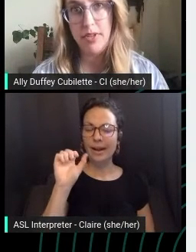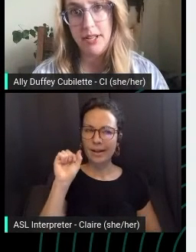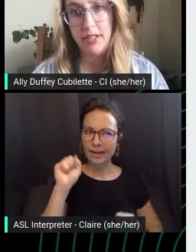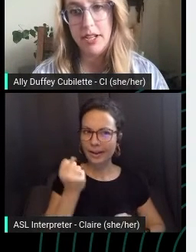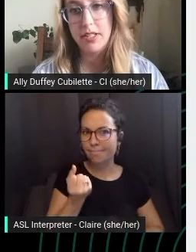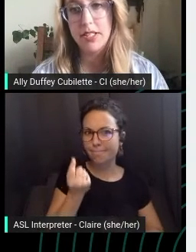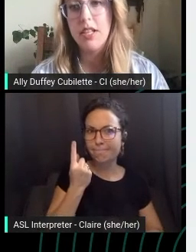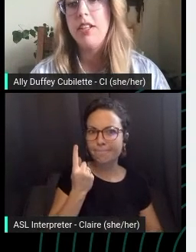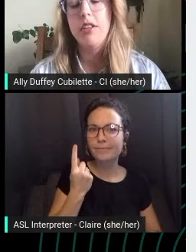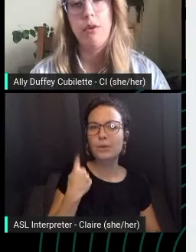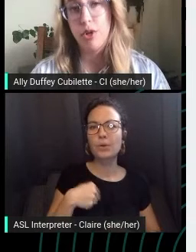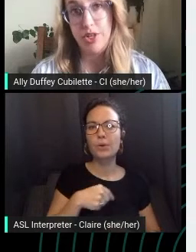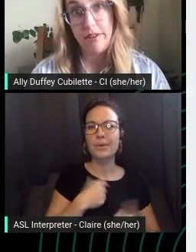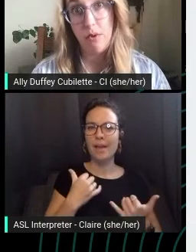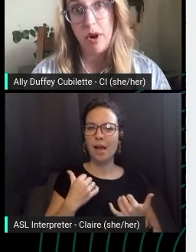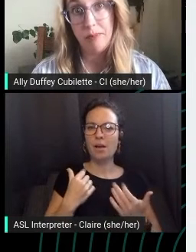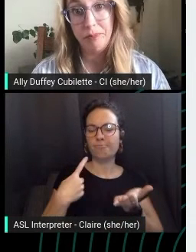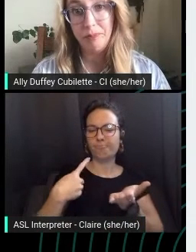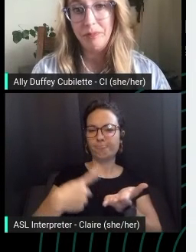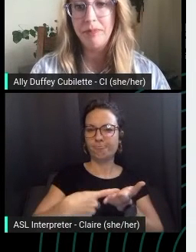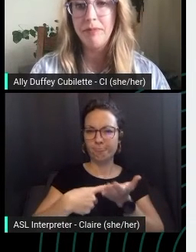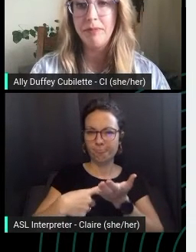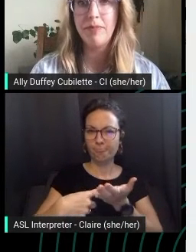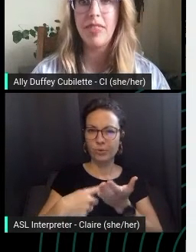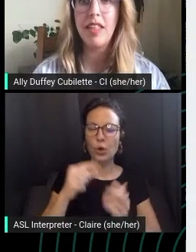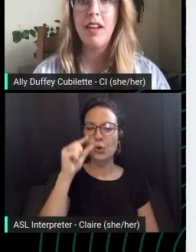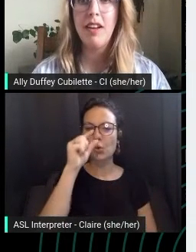of Google Analytics, or GA4.